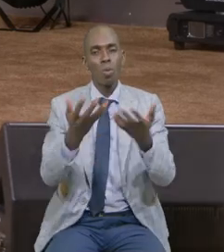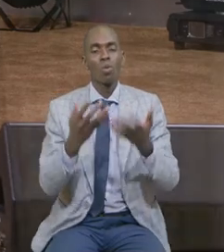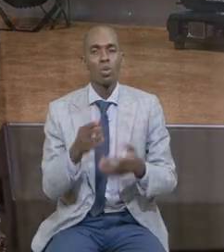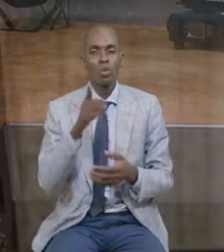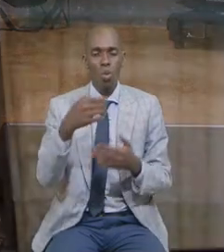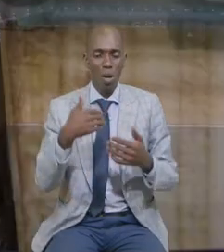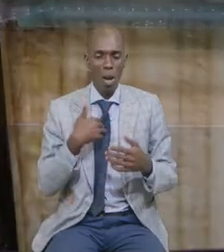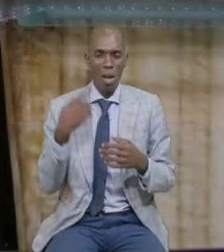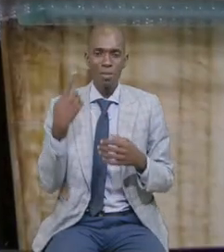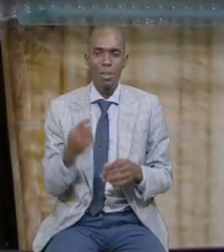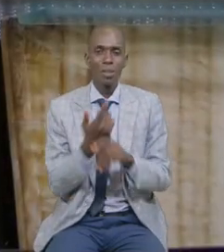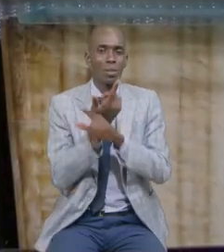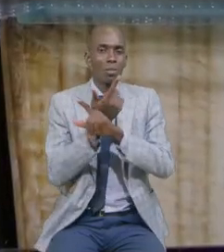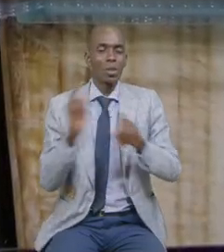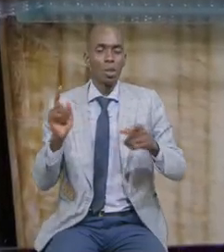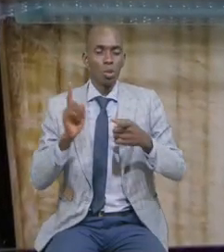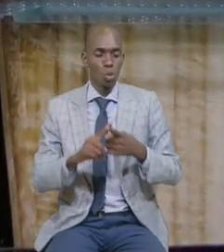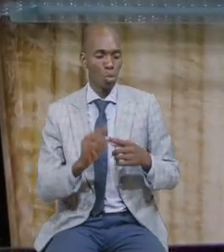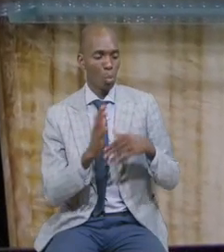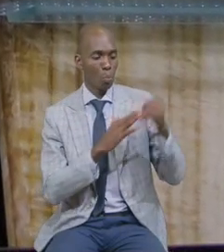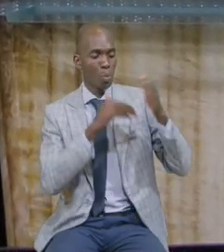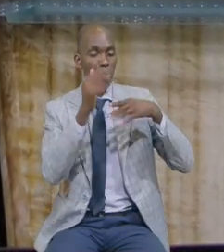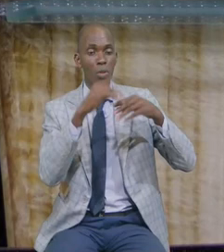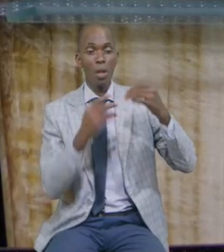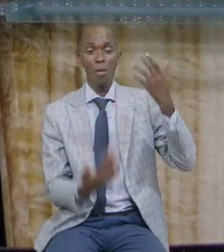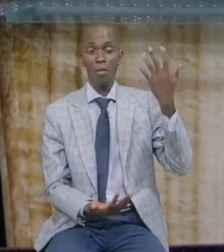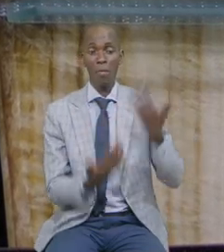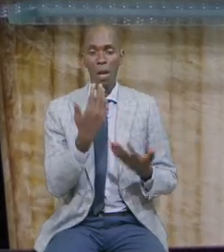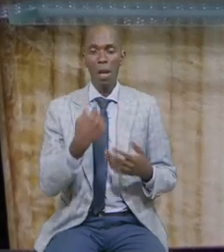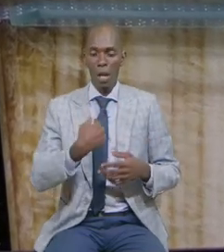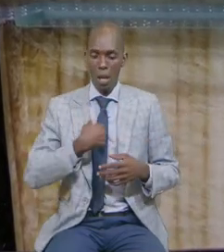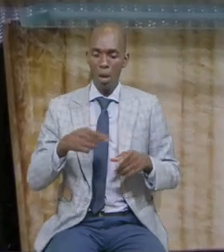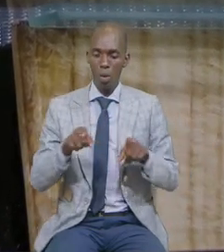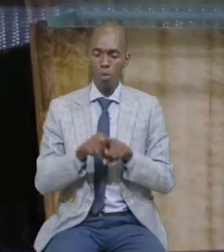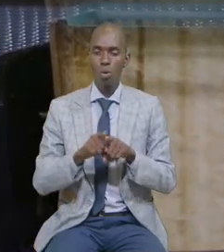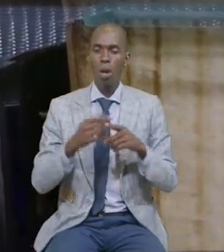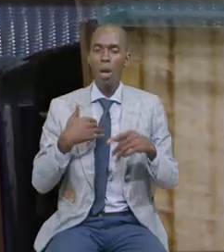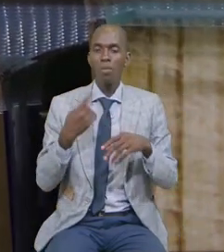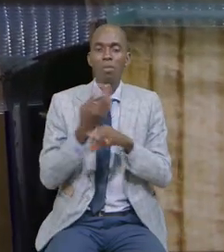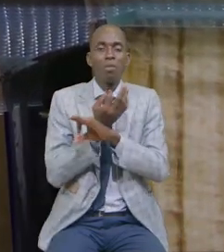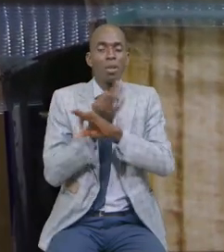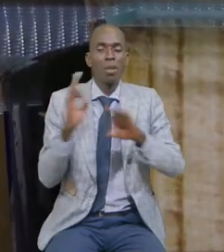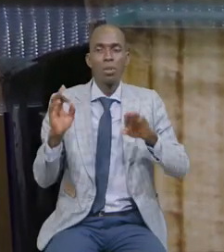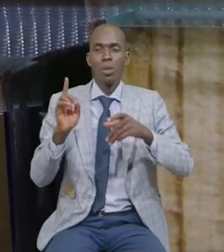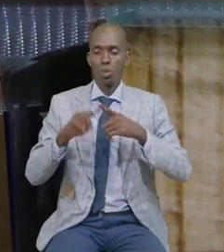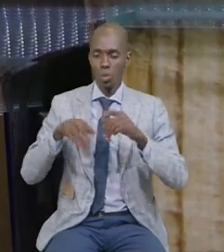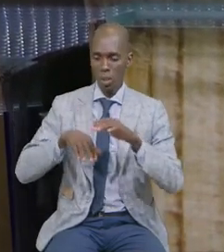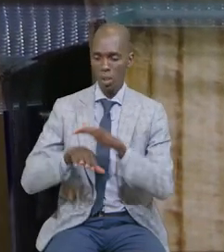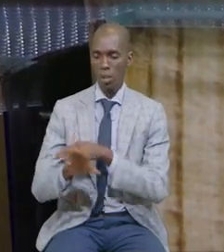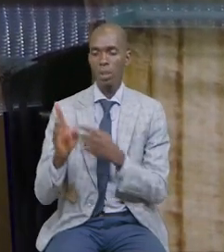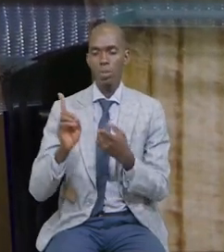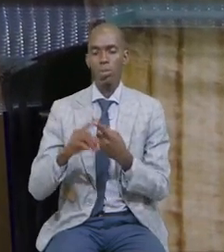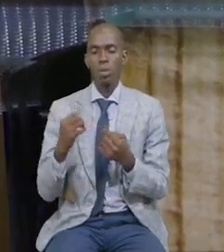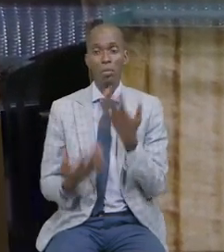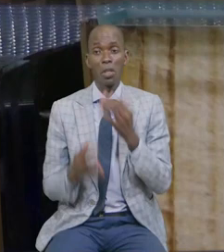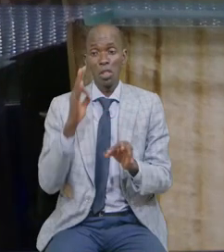to build the fire. I have the liberty to get into the fire if you push me